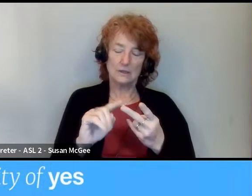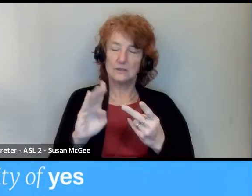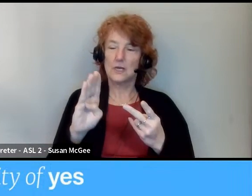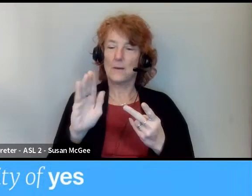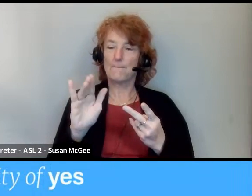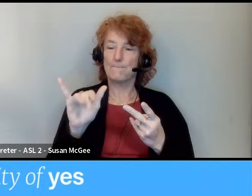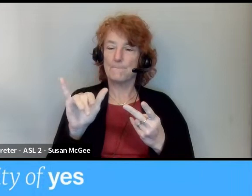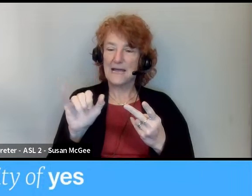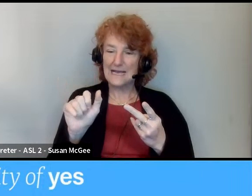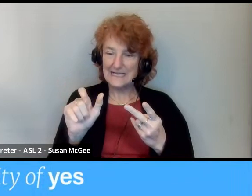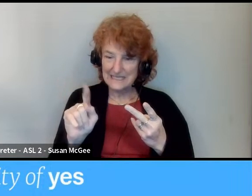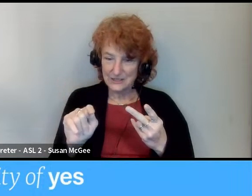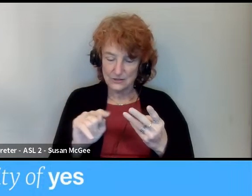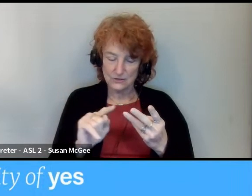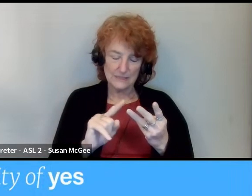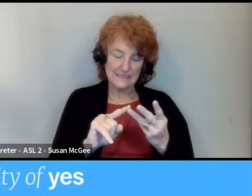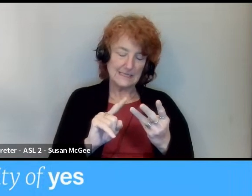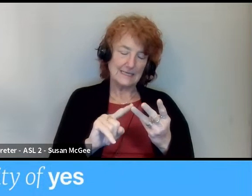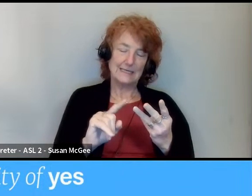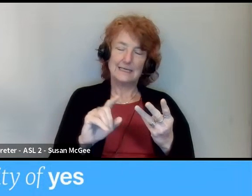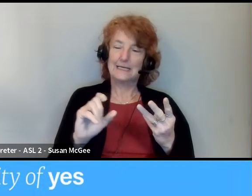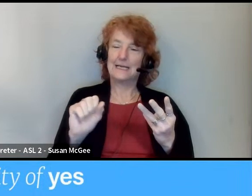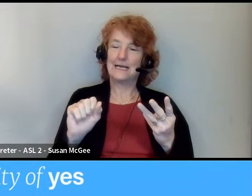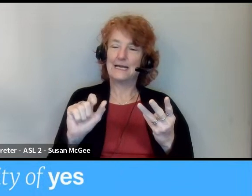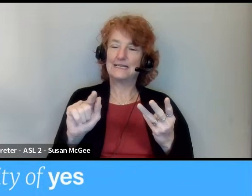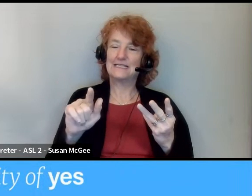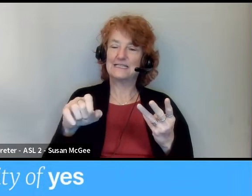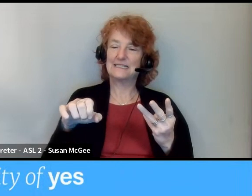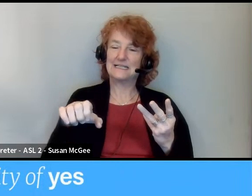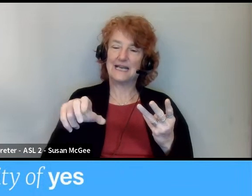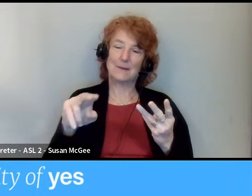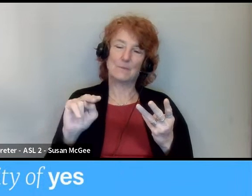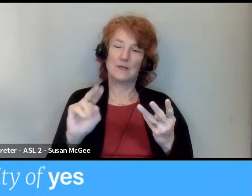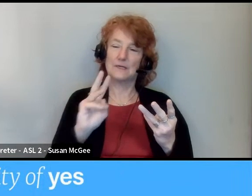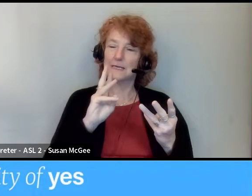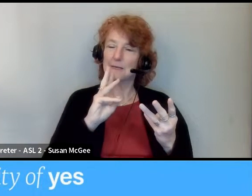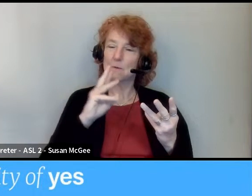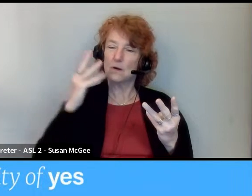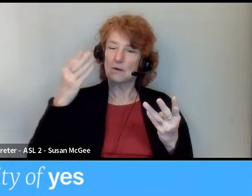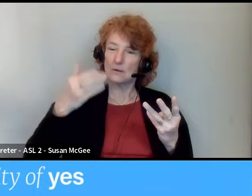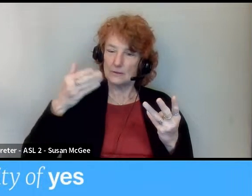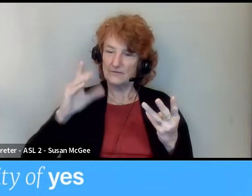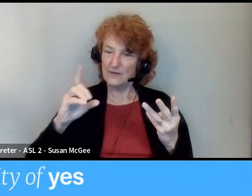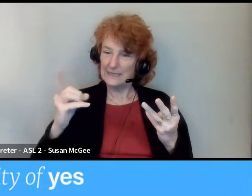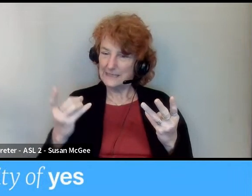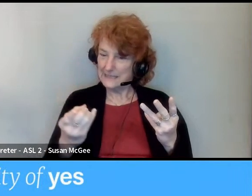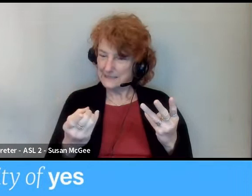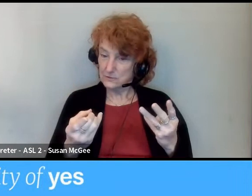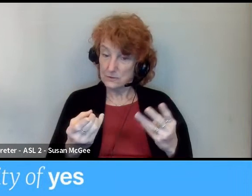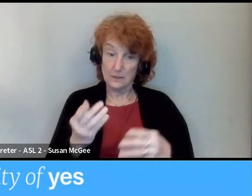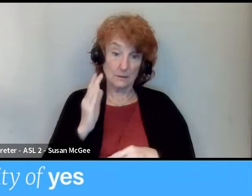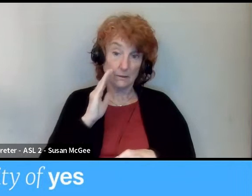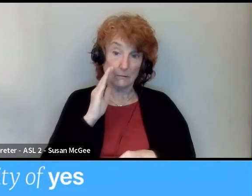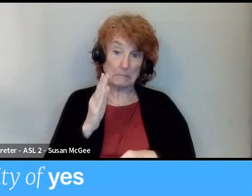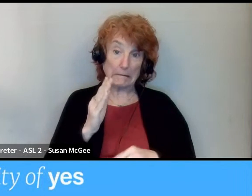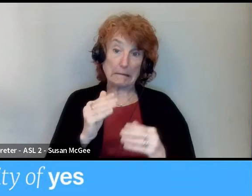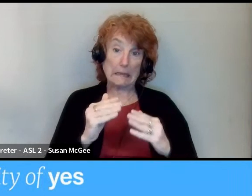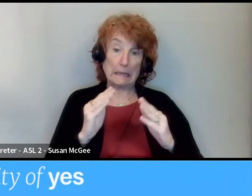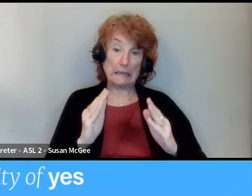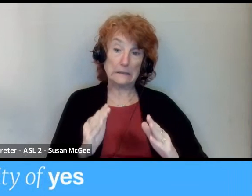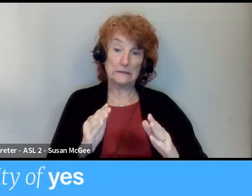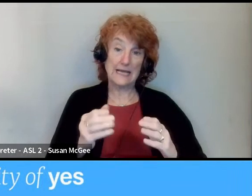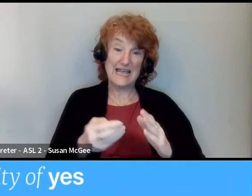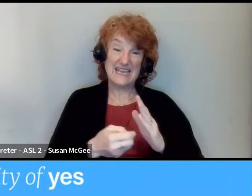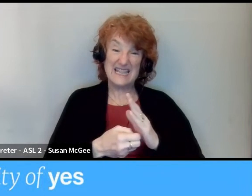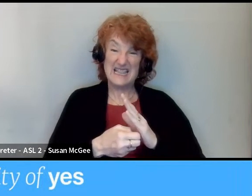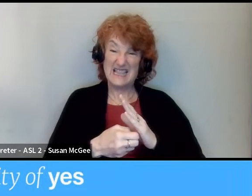Stapleton Waterfront District. Will the housing opportunity proposals eliminate the development impediments that exist in